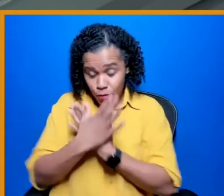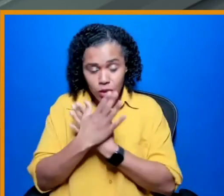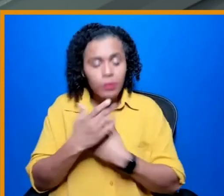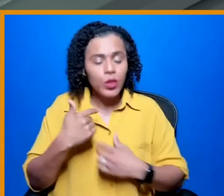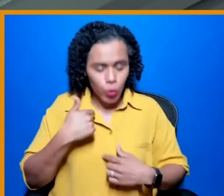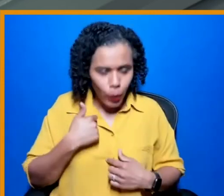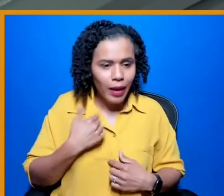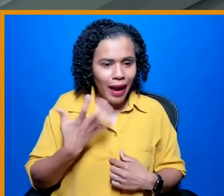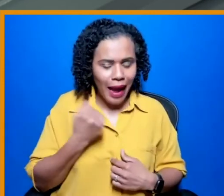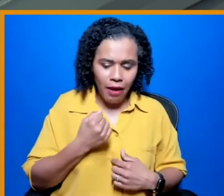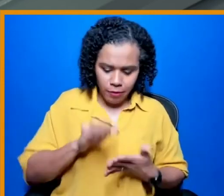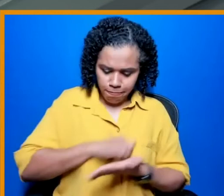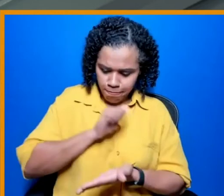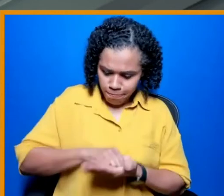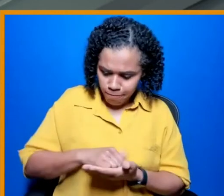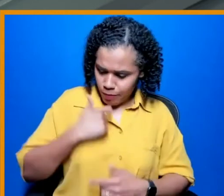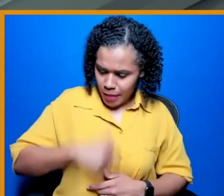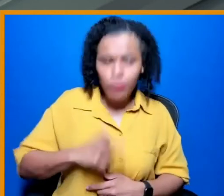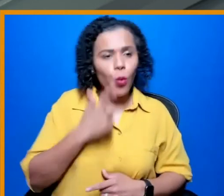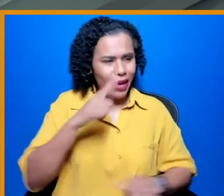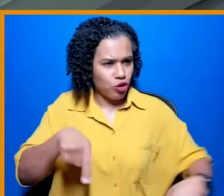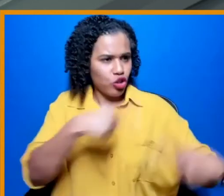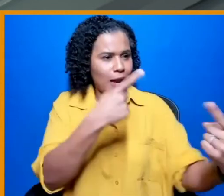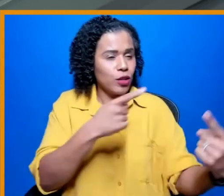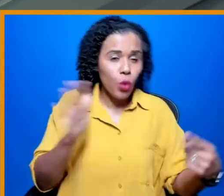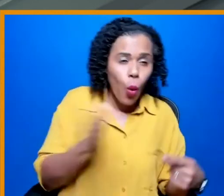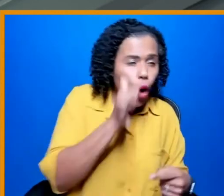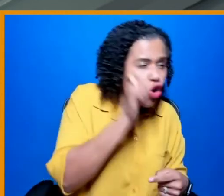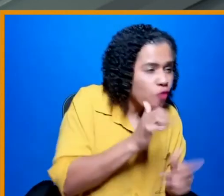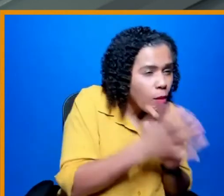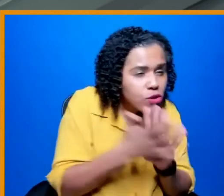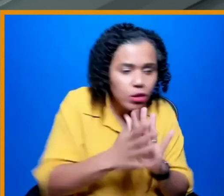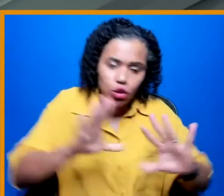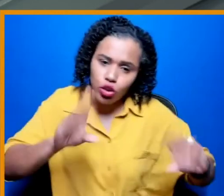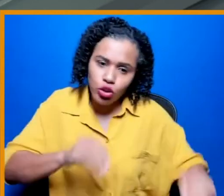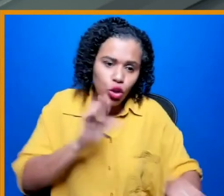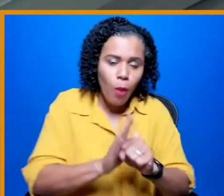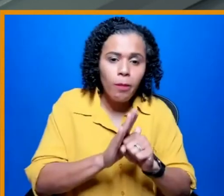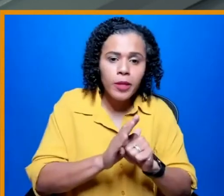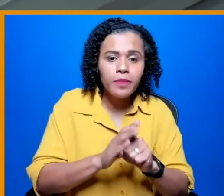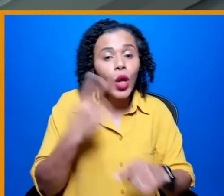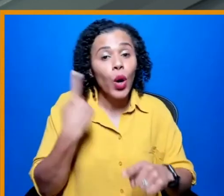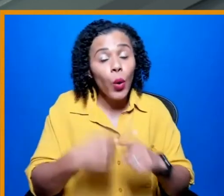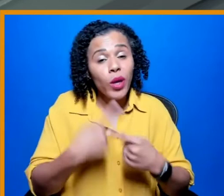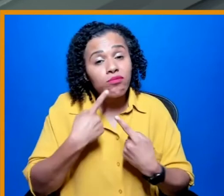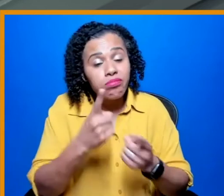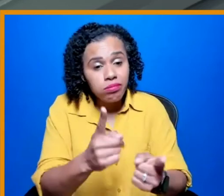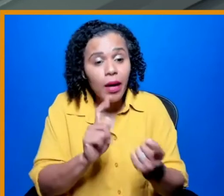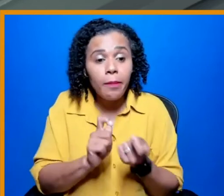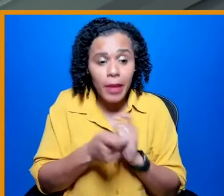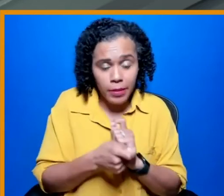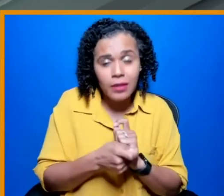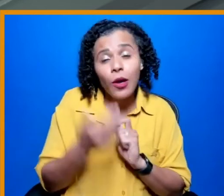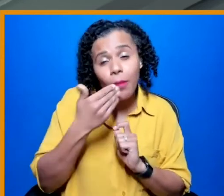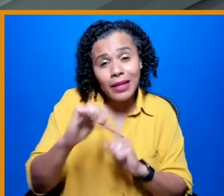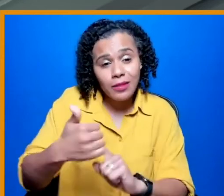principal candidates to end corruption. A quick word on the amendment before I finish. I'd urge you to also back this amendment. It forms